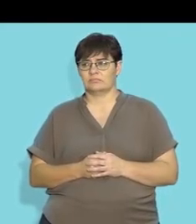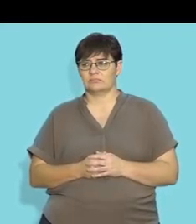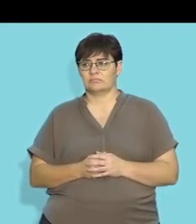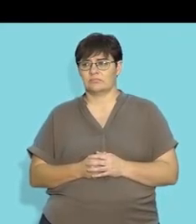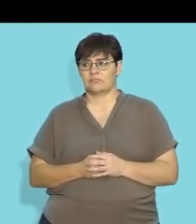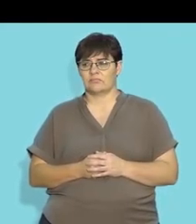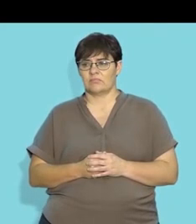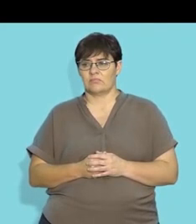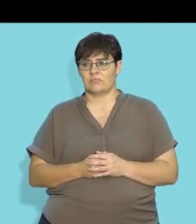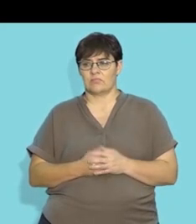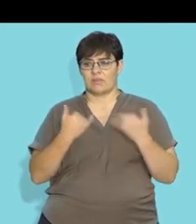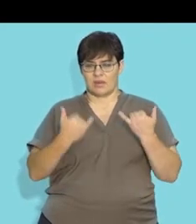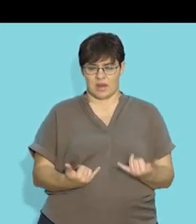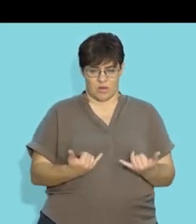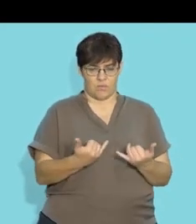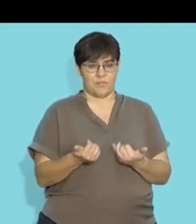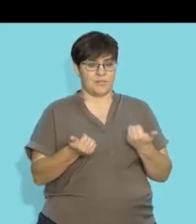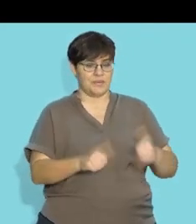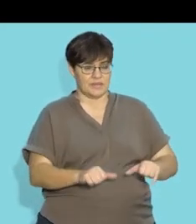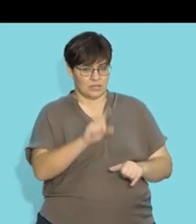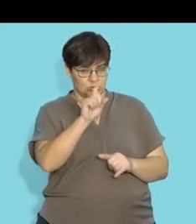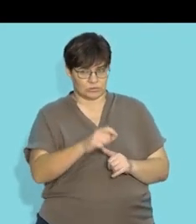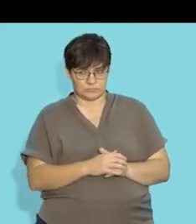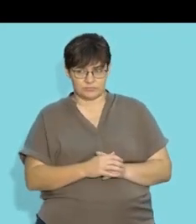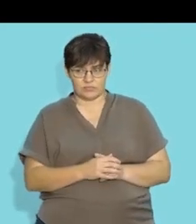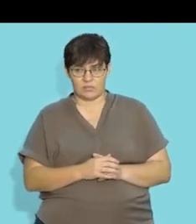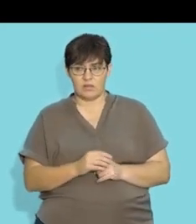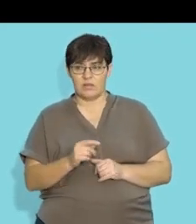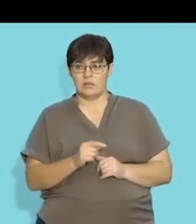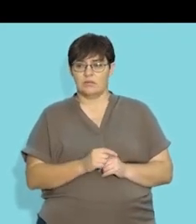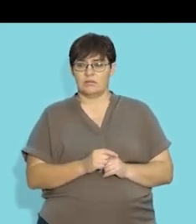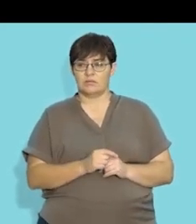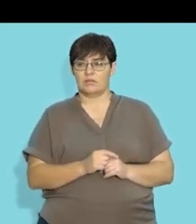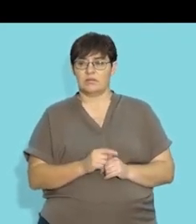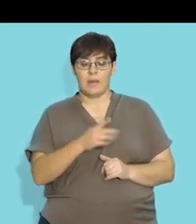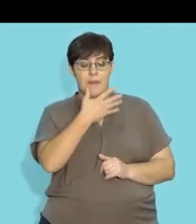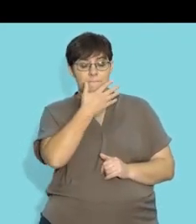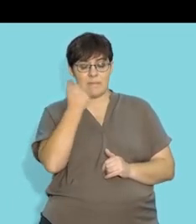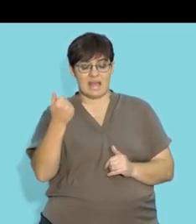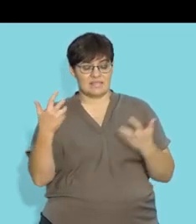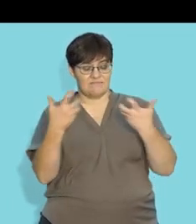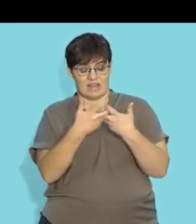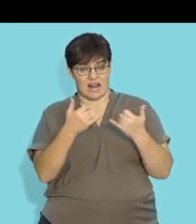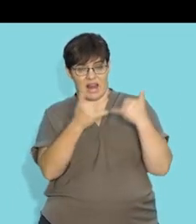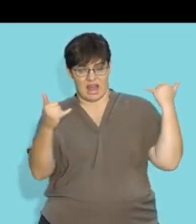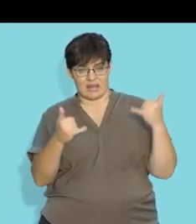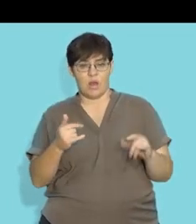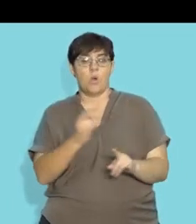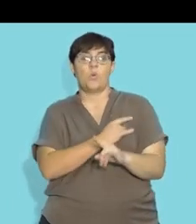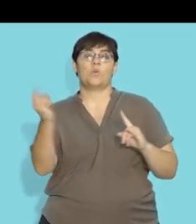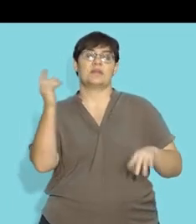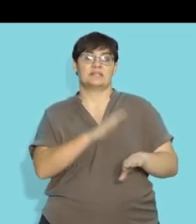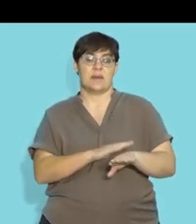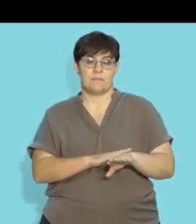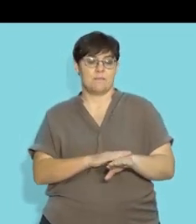see what we can do here. So, use the line of best fit to predict the